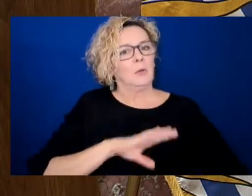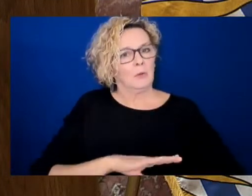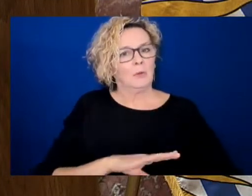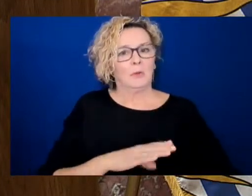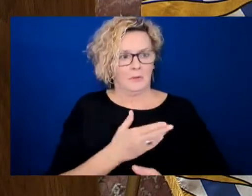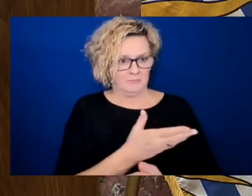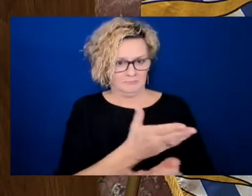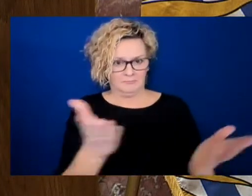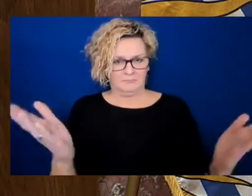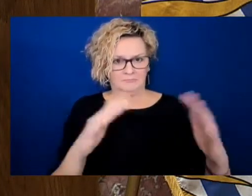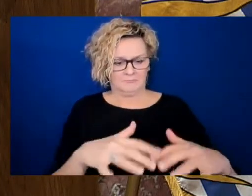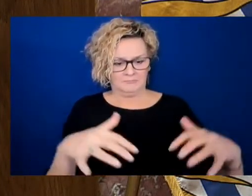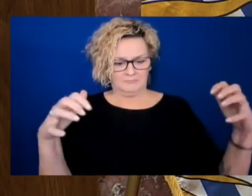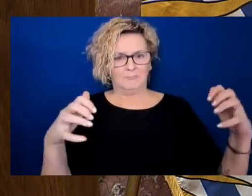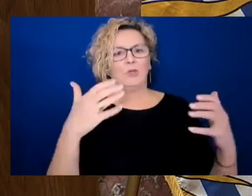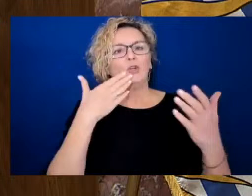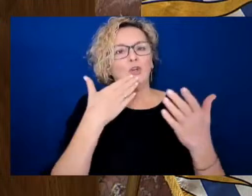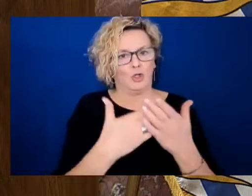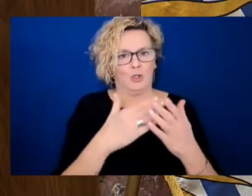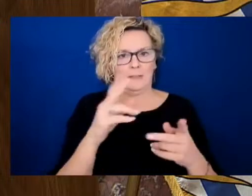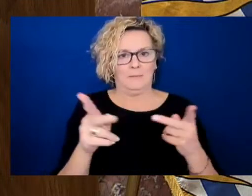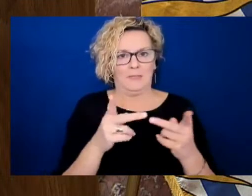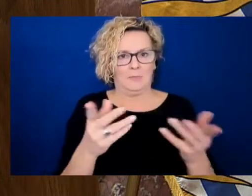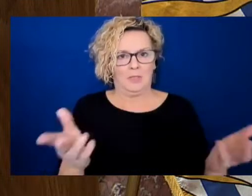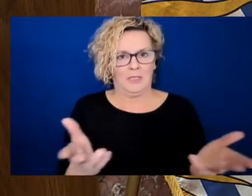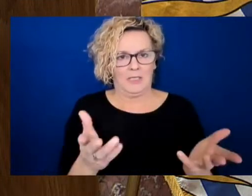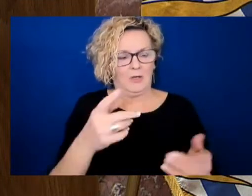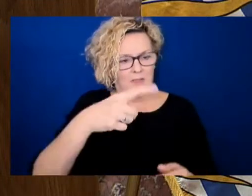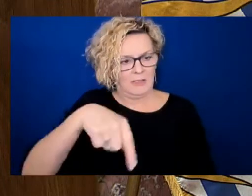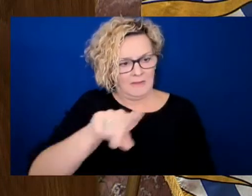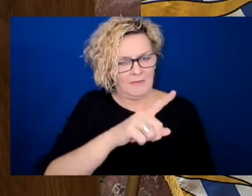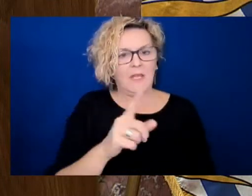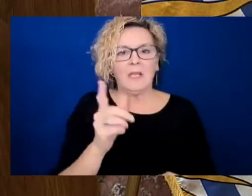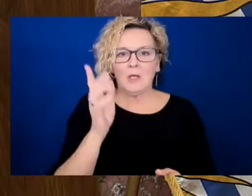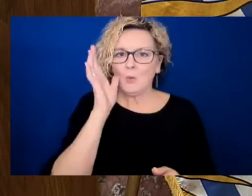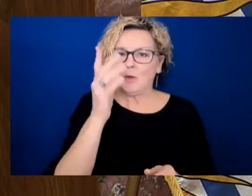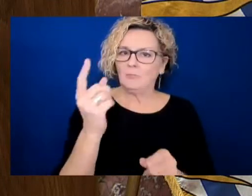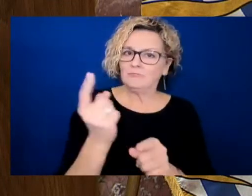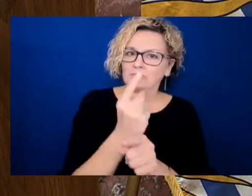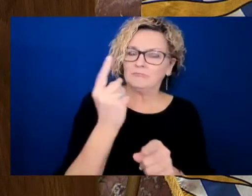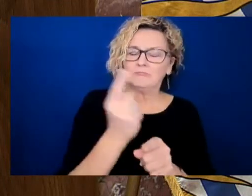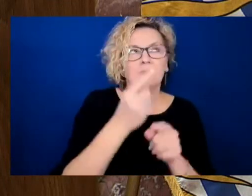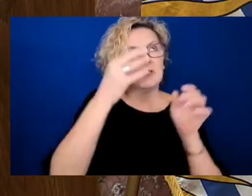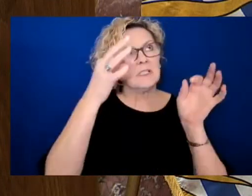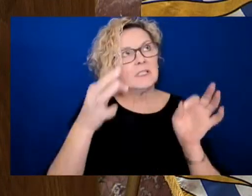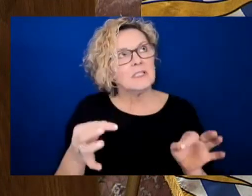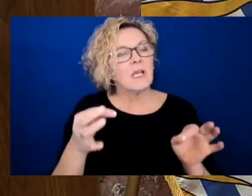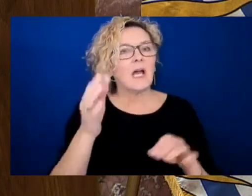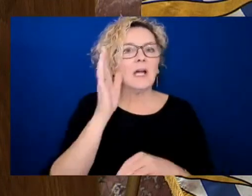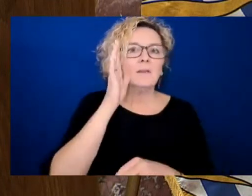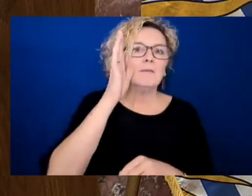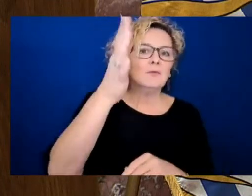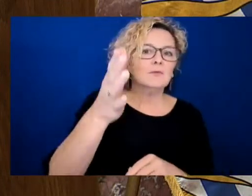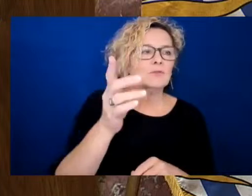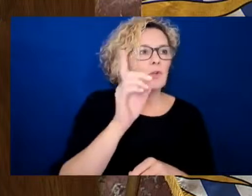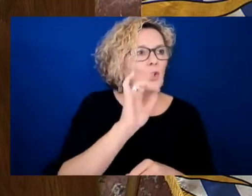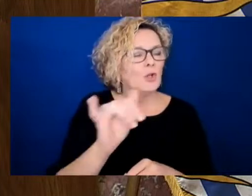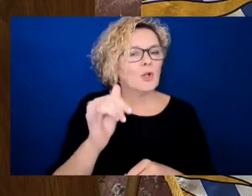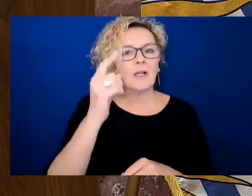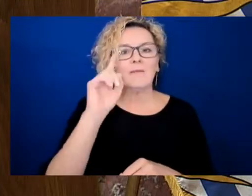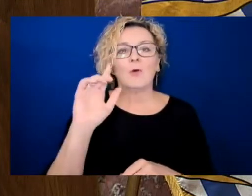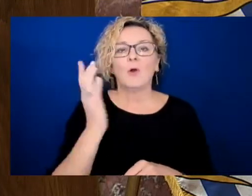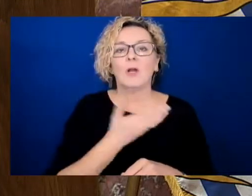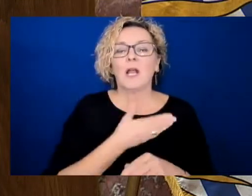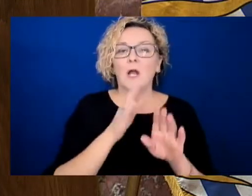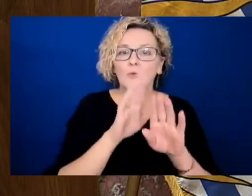decide, what our future is going to be like for our great-grandchildren and our children and